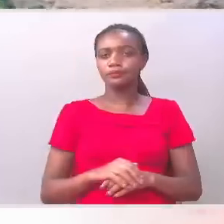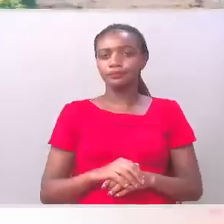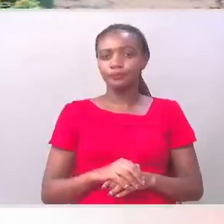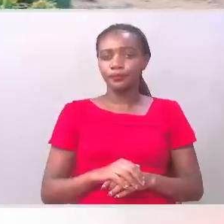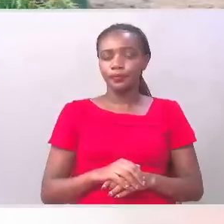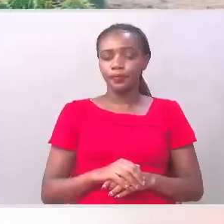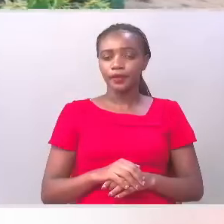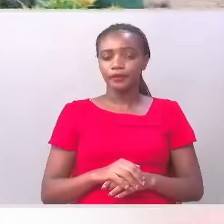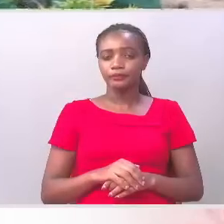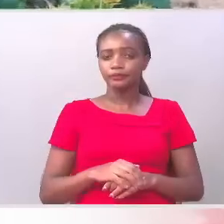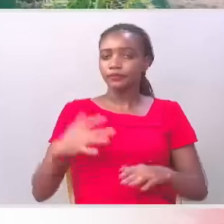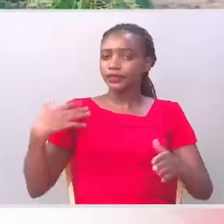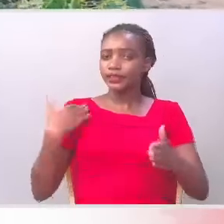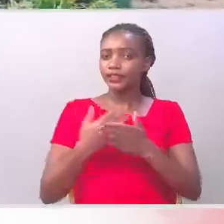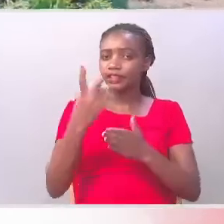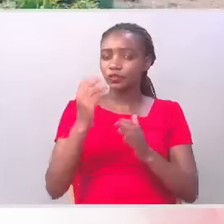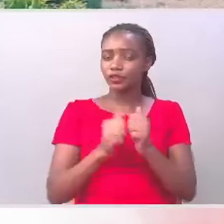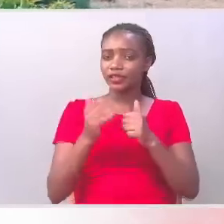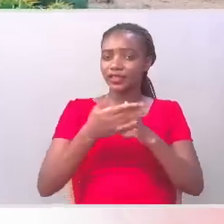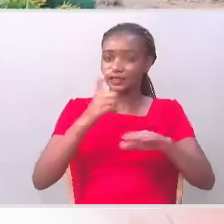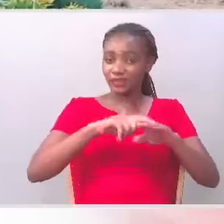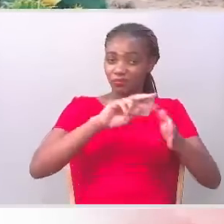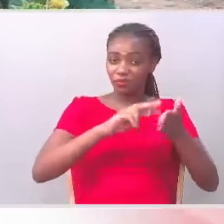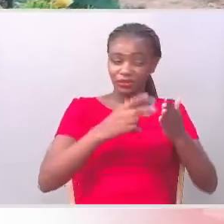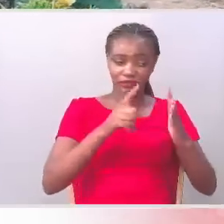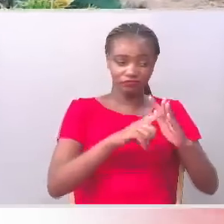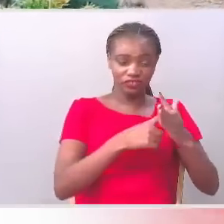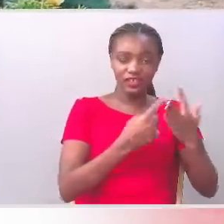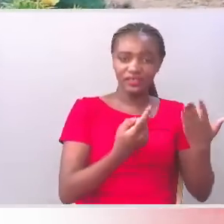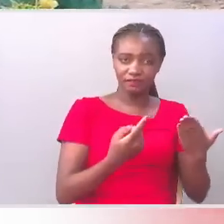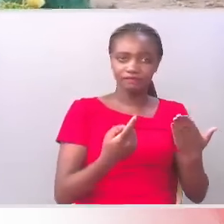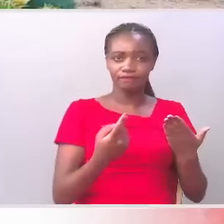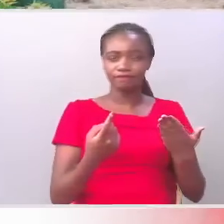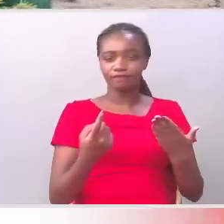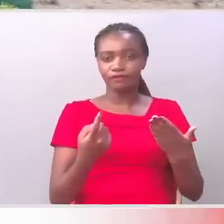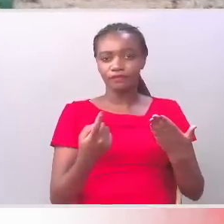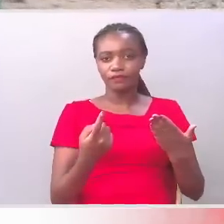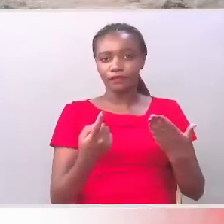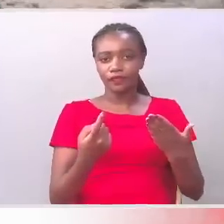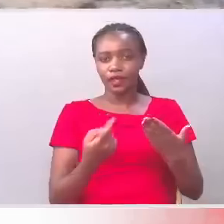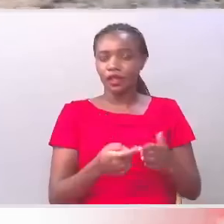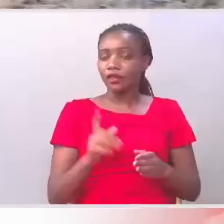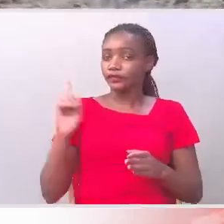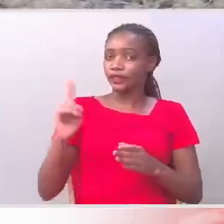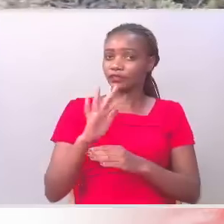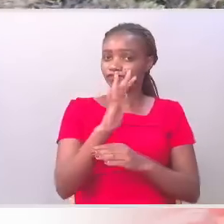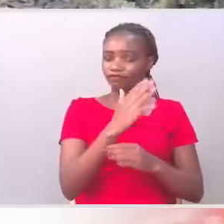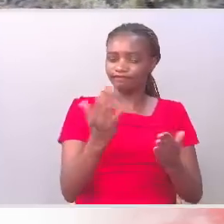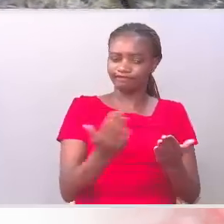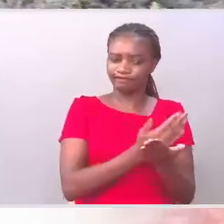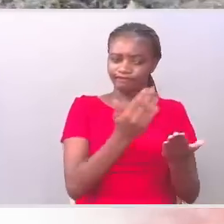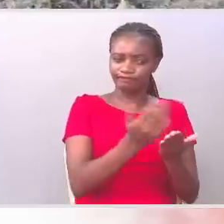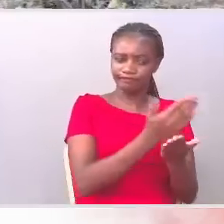acreage since 2019 when the project was started has been freed from Opuntia